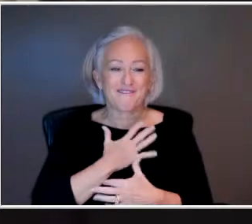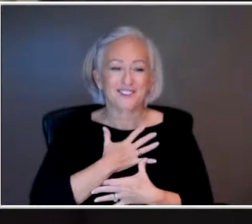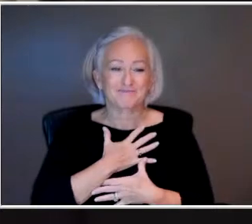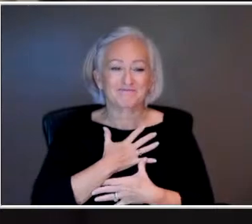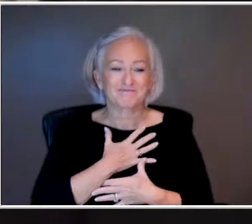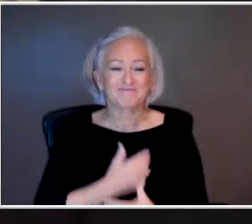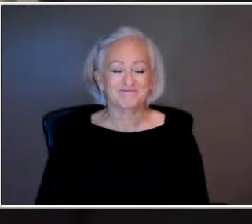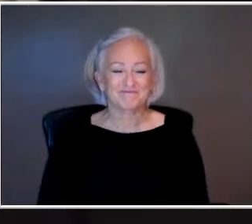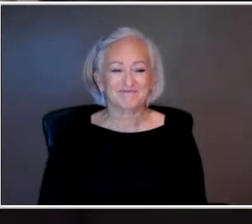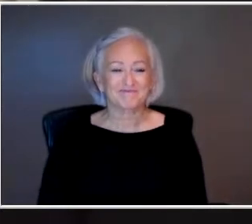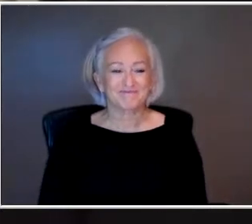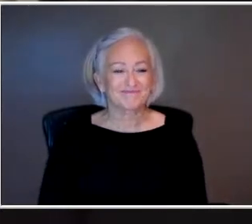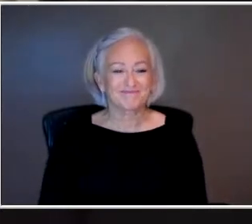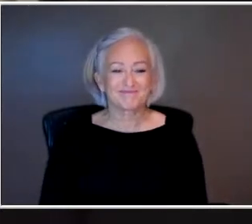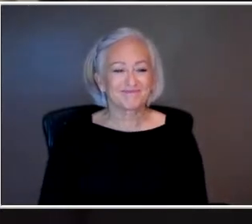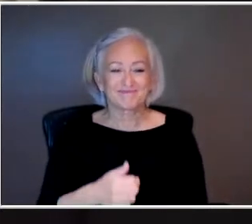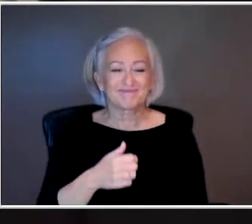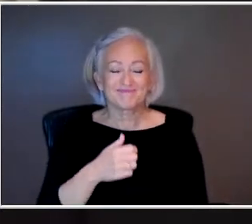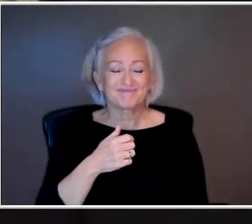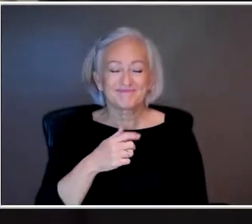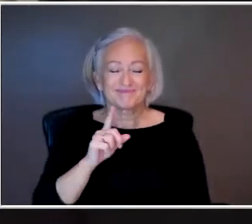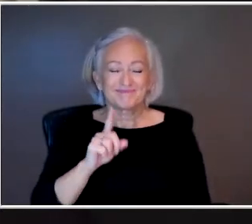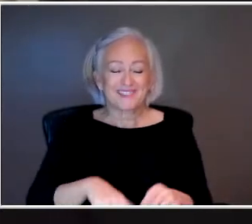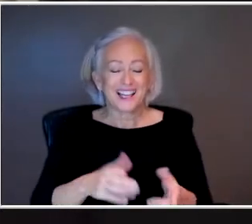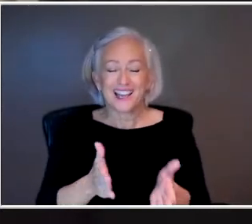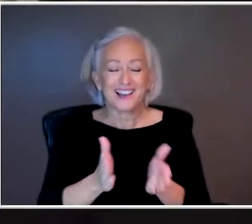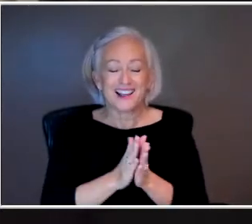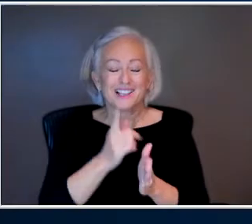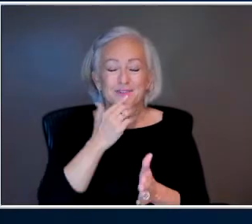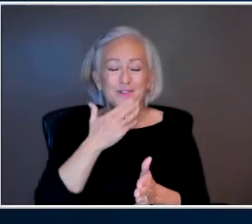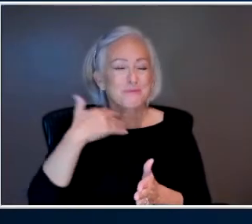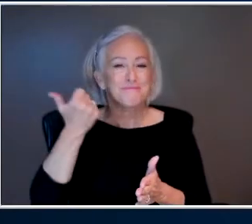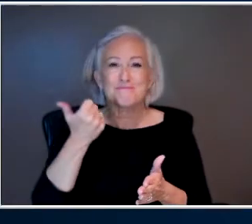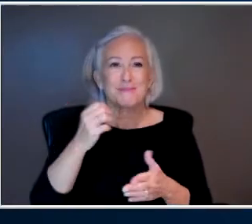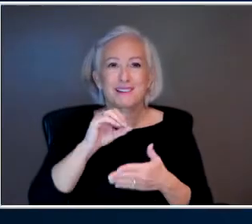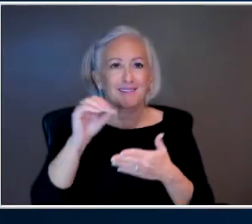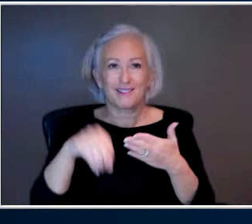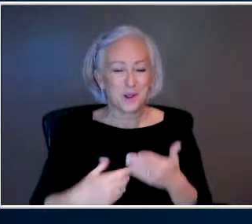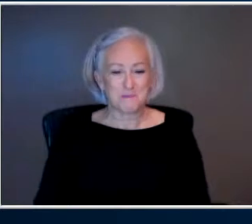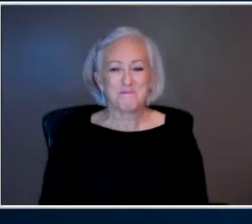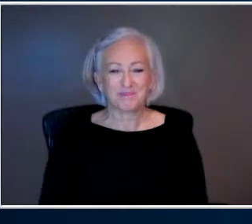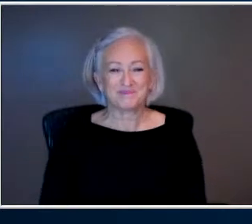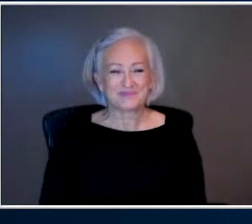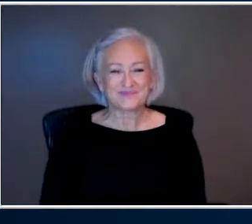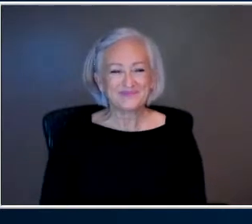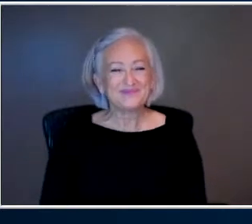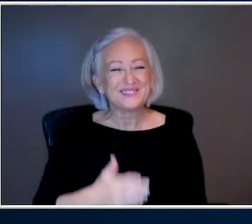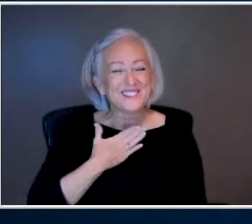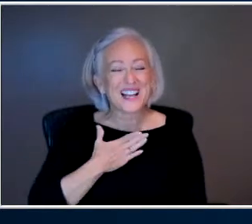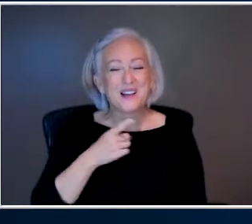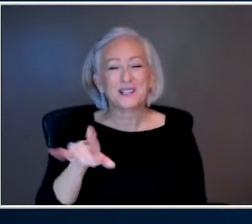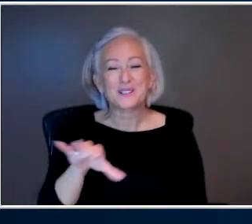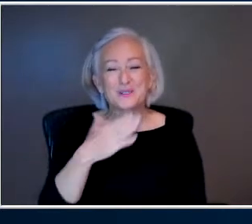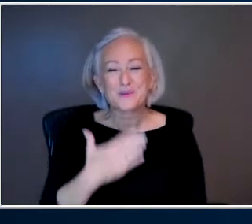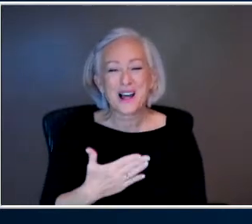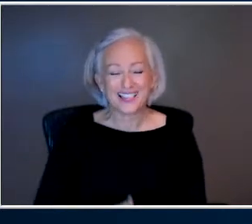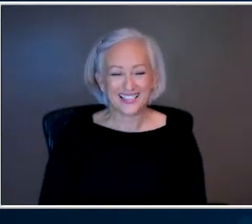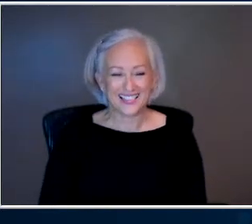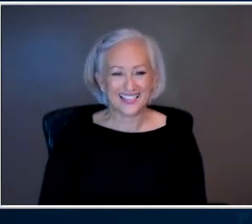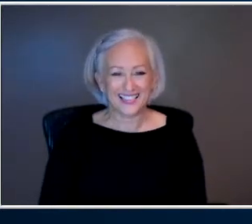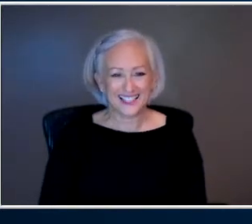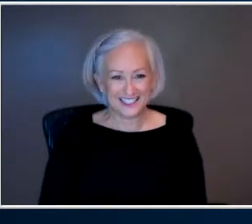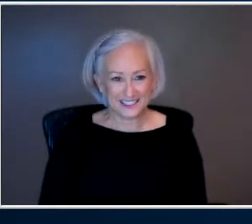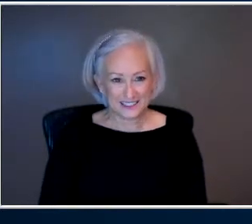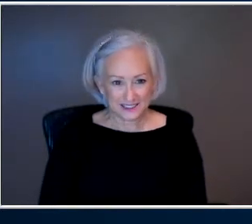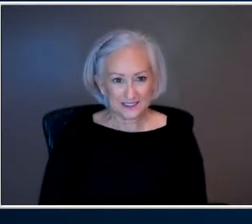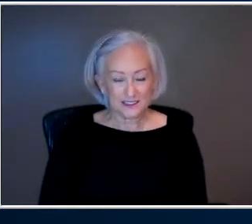I couldn't ask for a better outcome, at this point. So. We're so glad you're doing good. Question, does being up in an airplane,